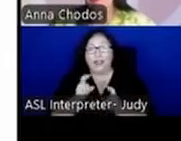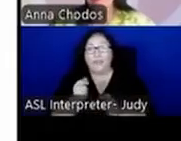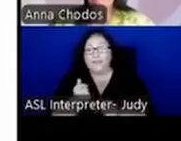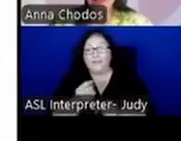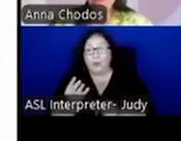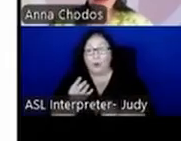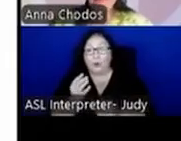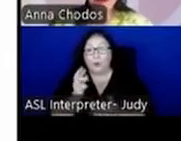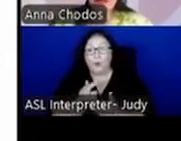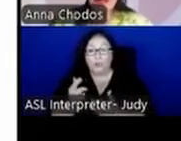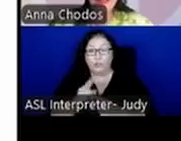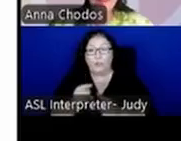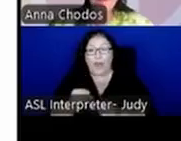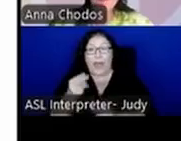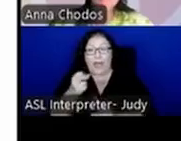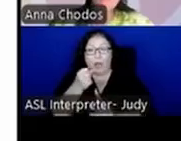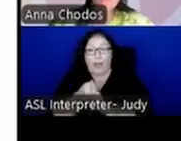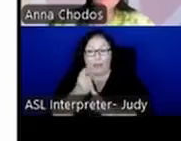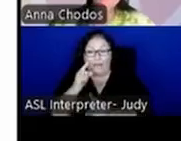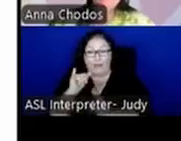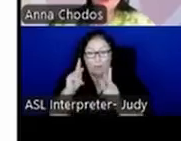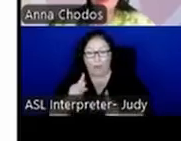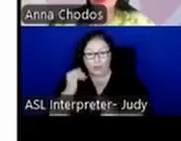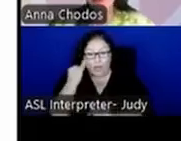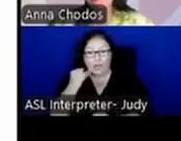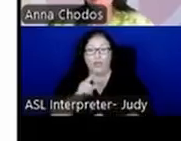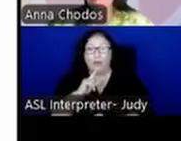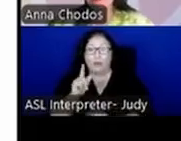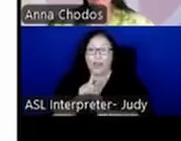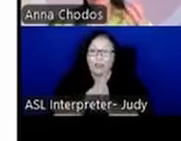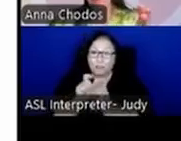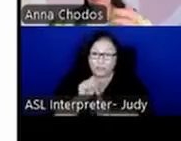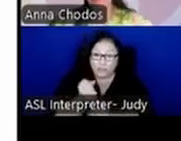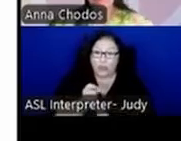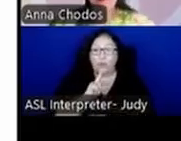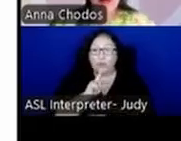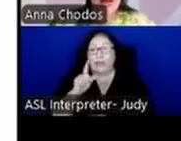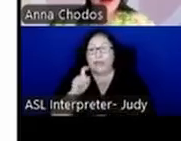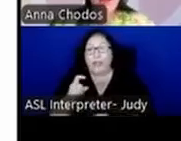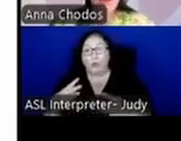really a legal situation or they really need respite, like they're really, really burned out, or